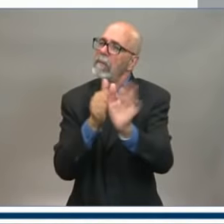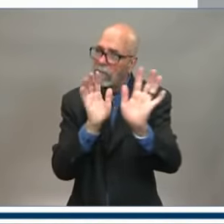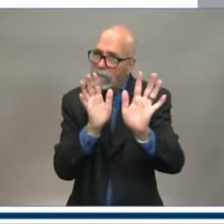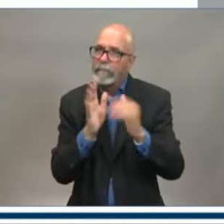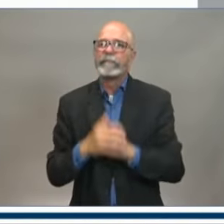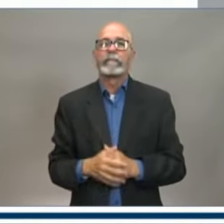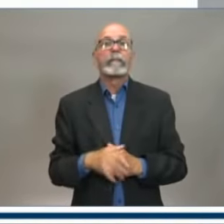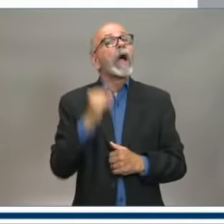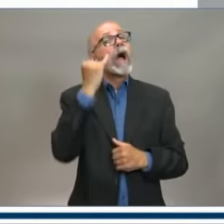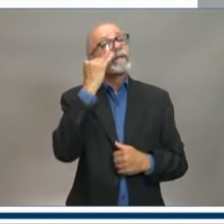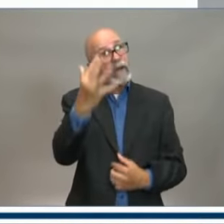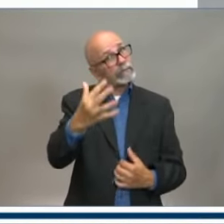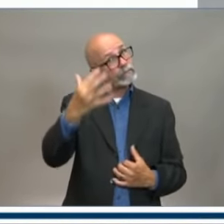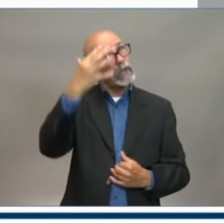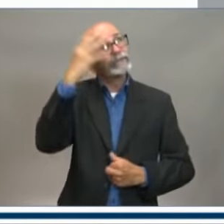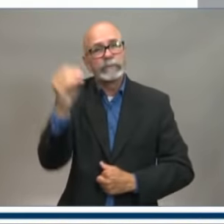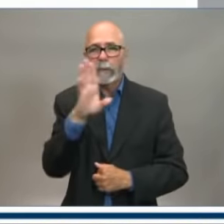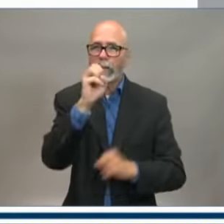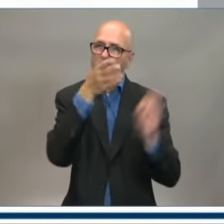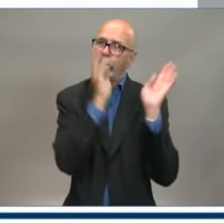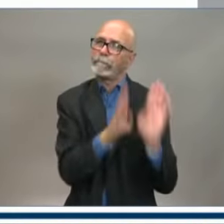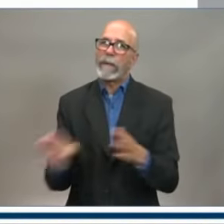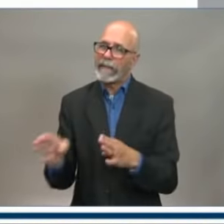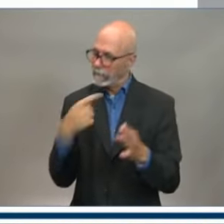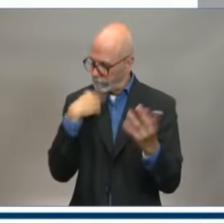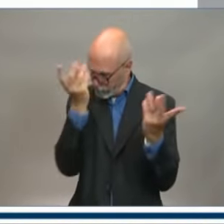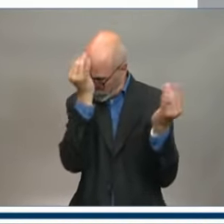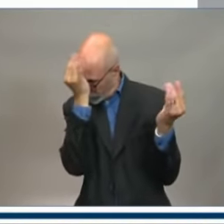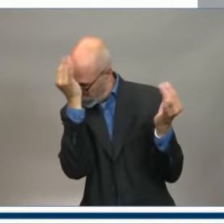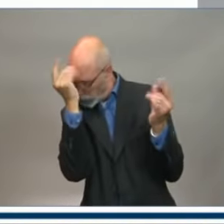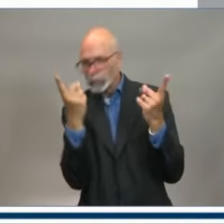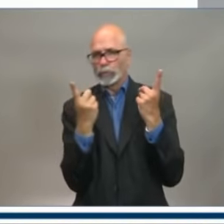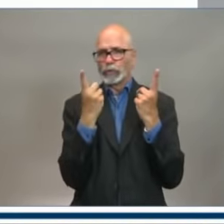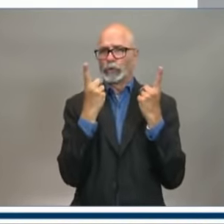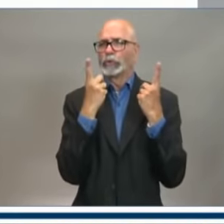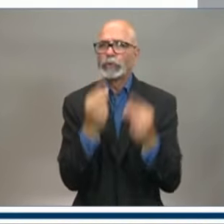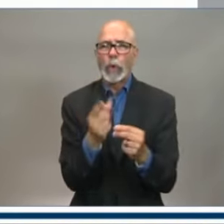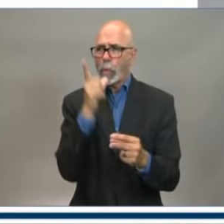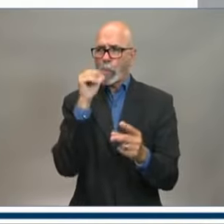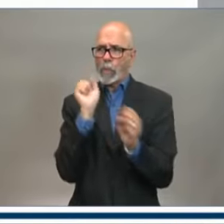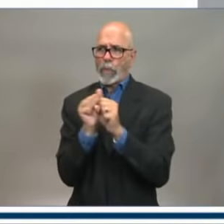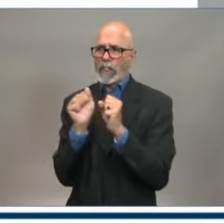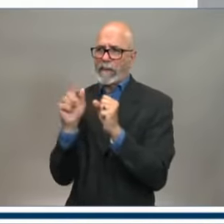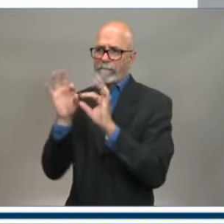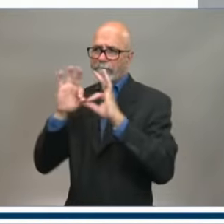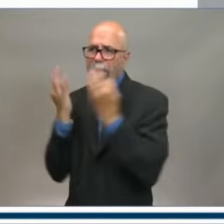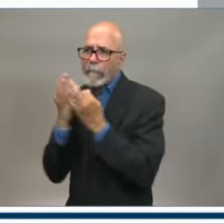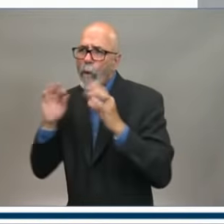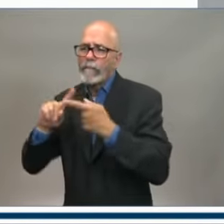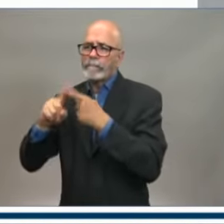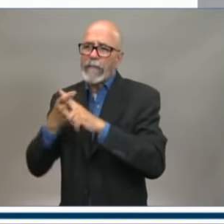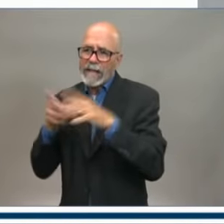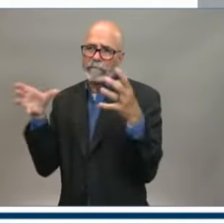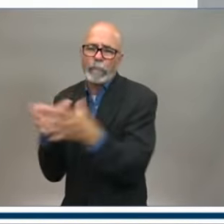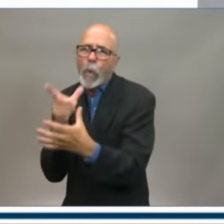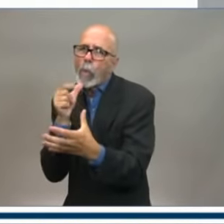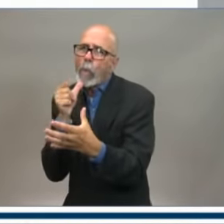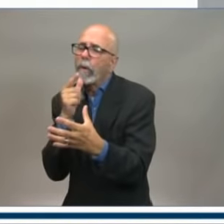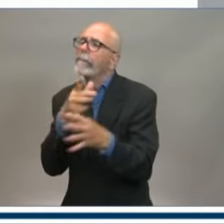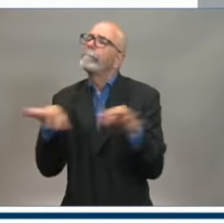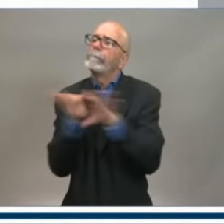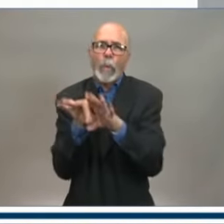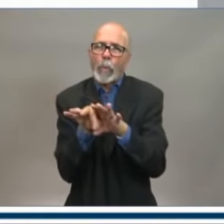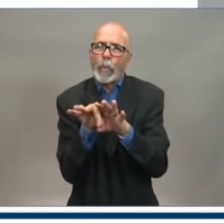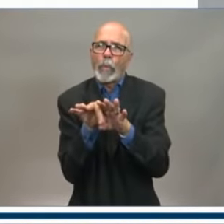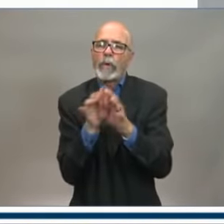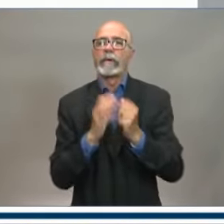out needs to be more thoughtful and is a key part of our moving forward and our living with COVID. When